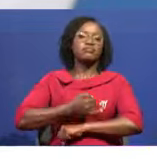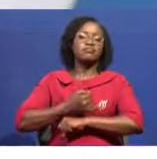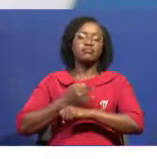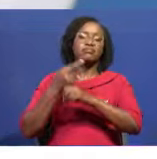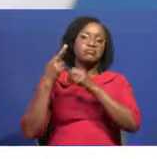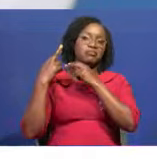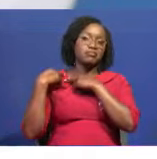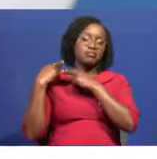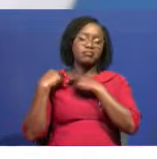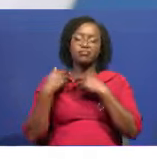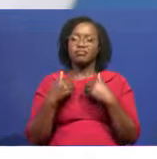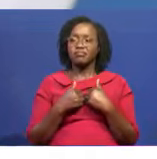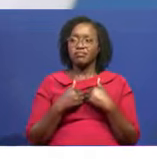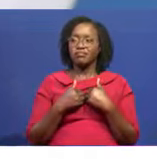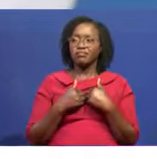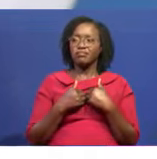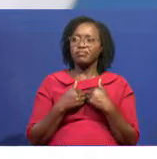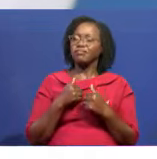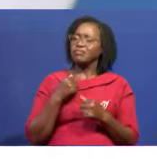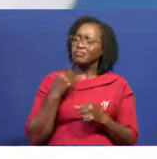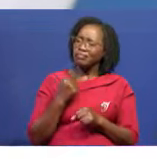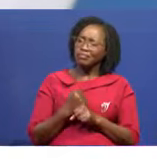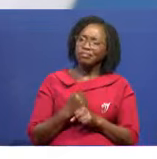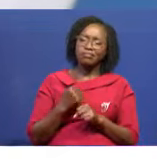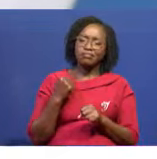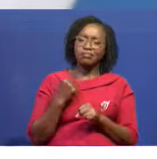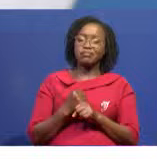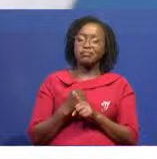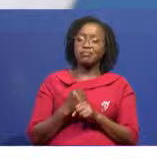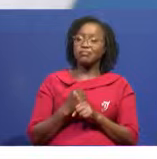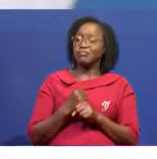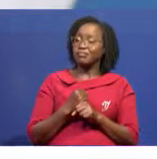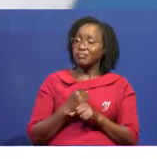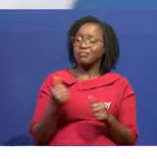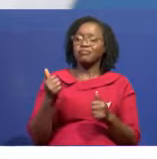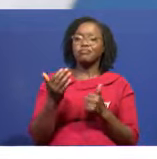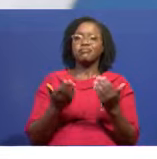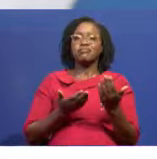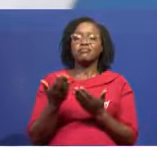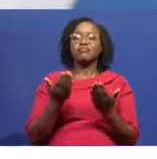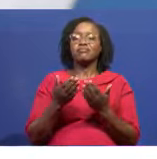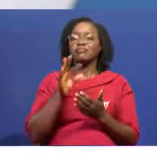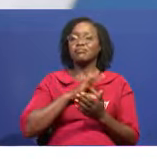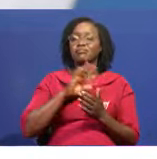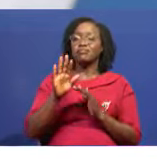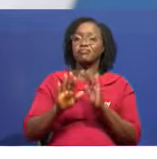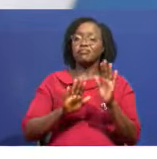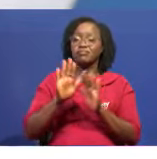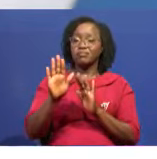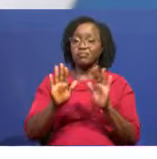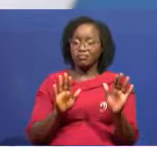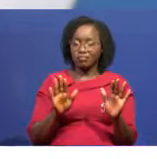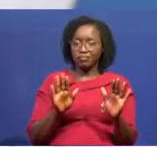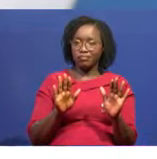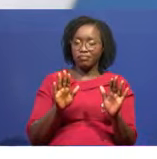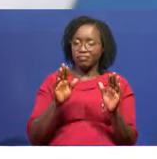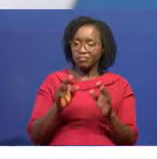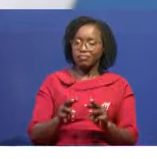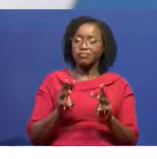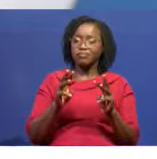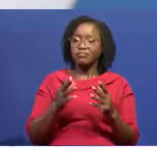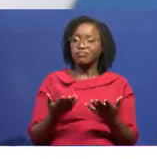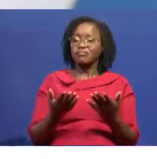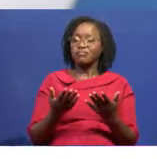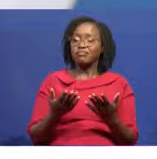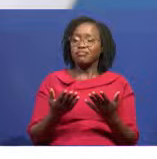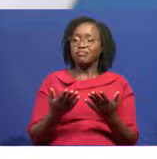with the responsibility of performing some of their functions and services for their benefit. And one of the ways of doing that is